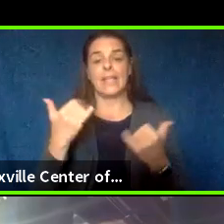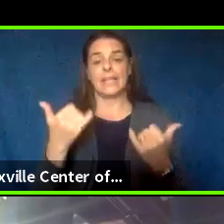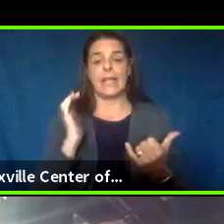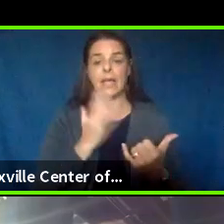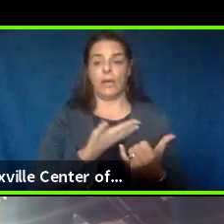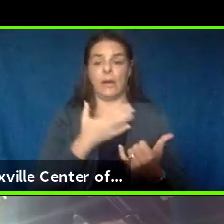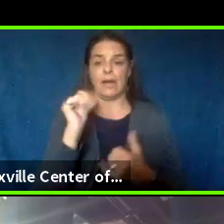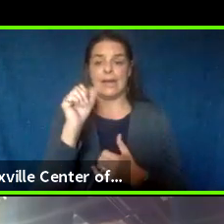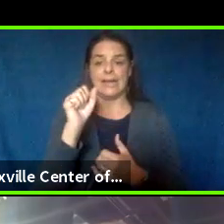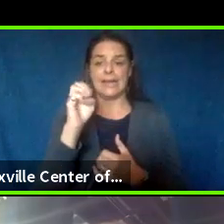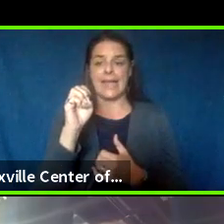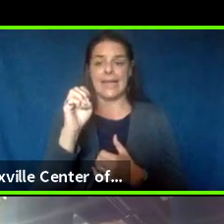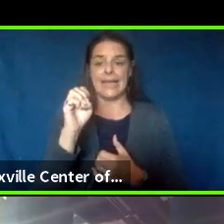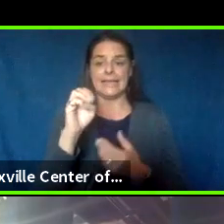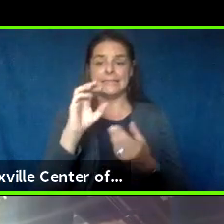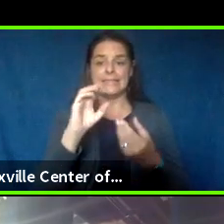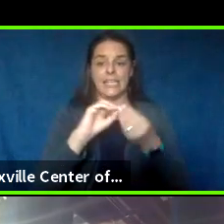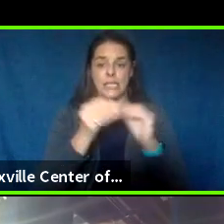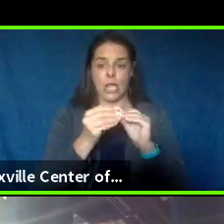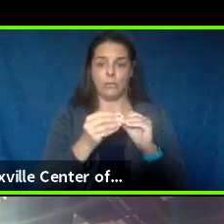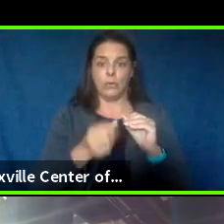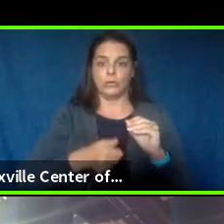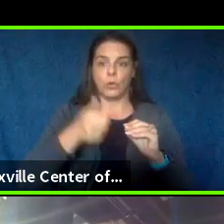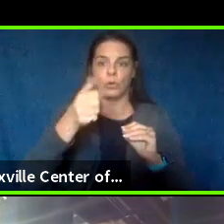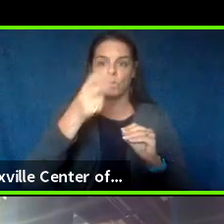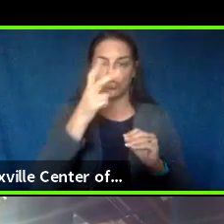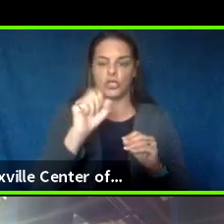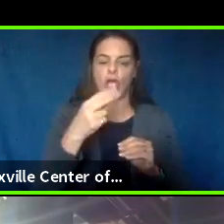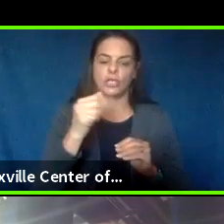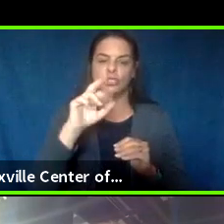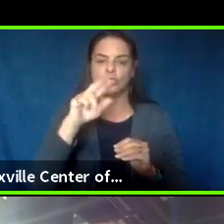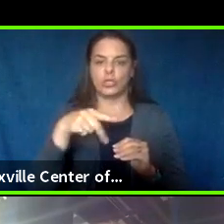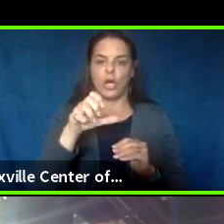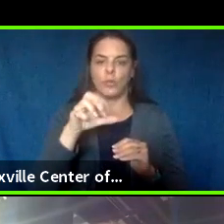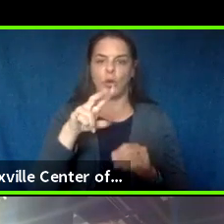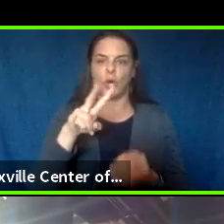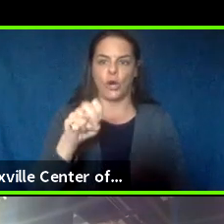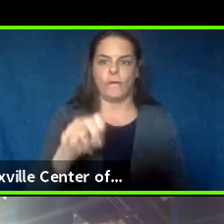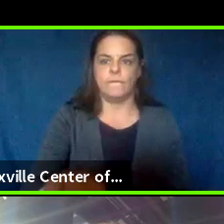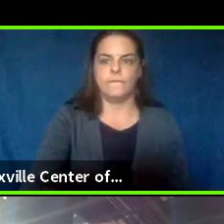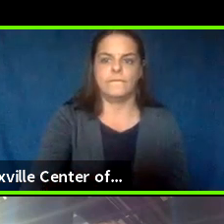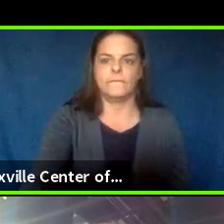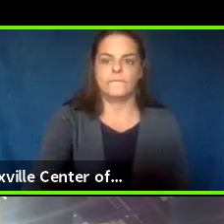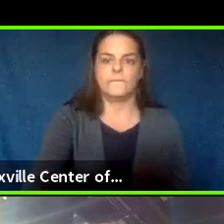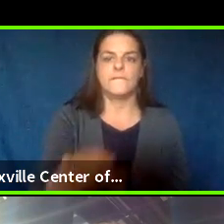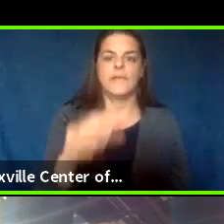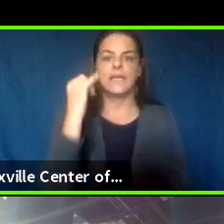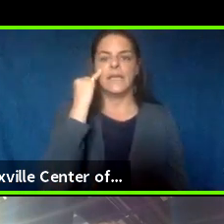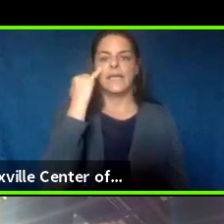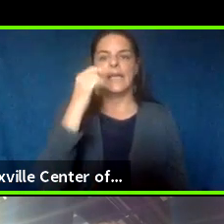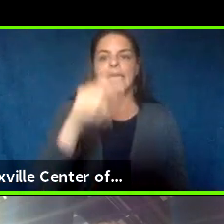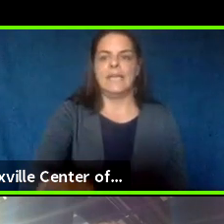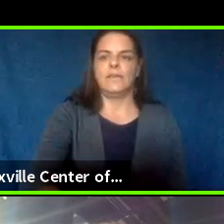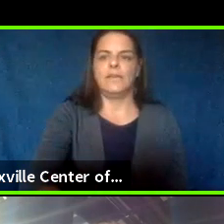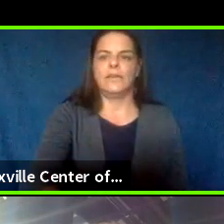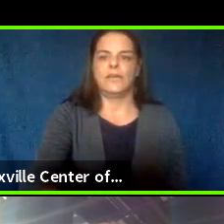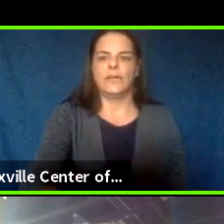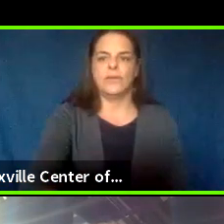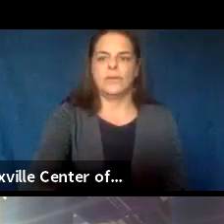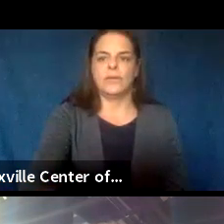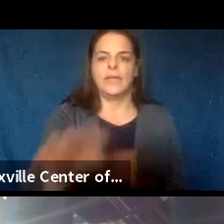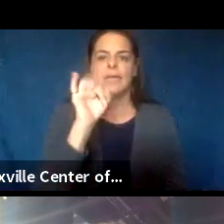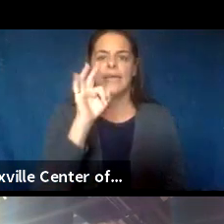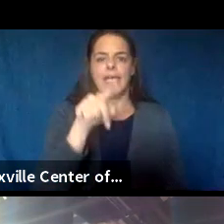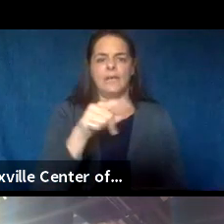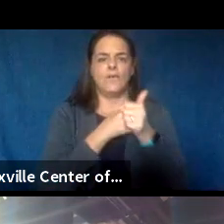because you saw that sharp, steep curve. If you've been following our data, or tune in, and I invite you to do that, we have live updates